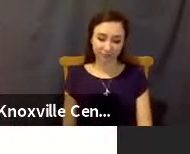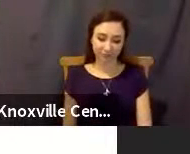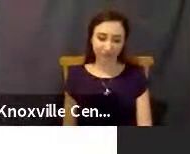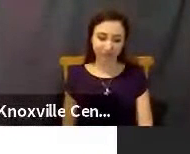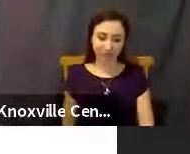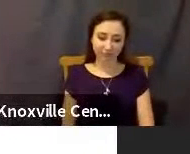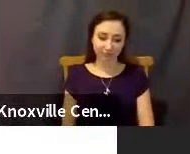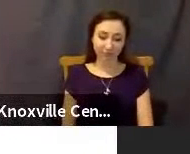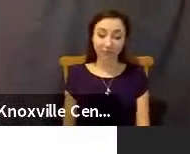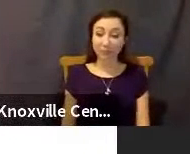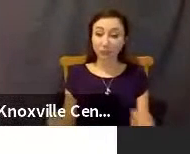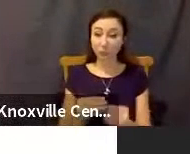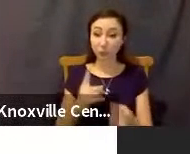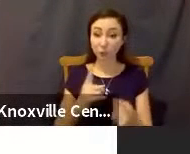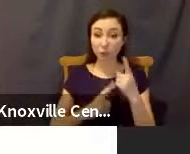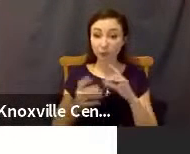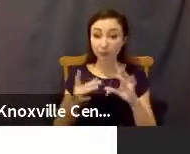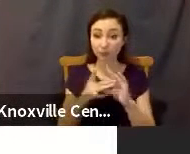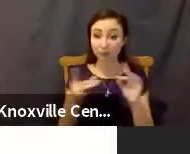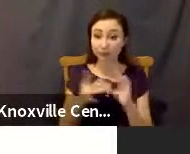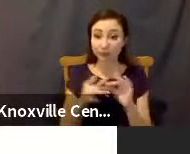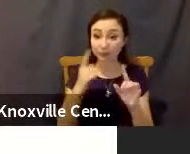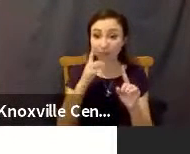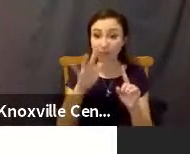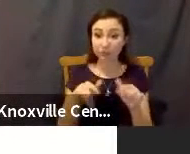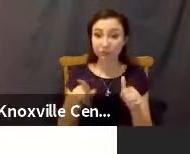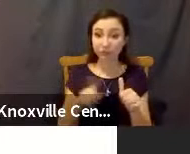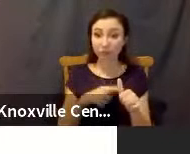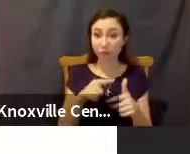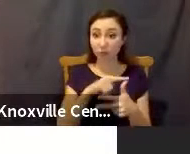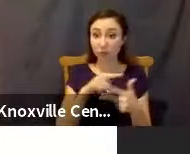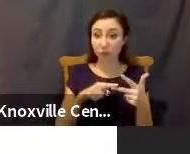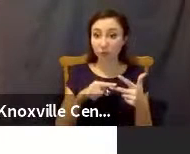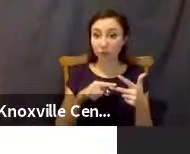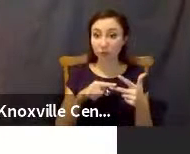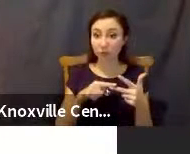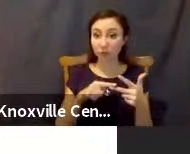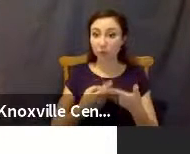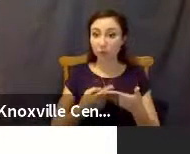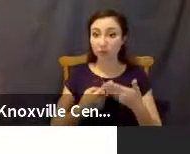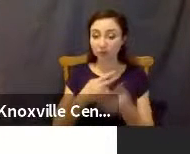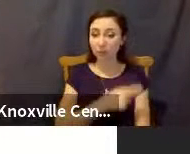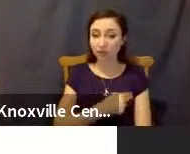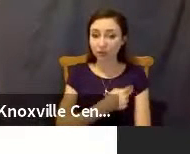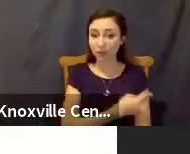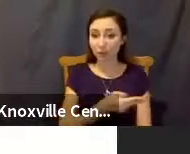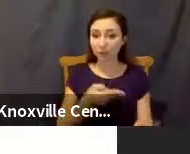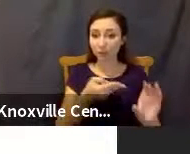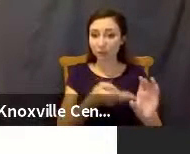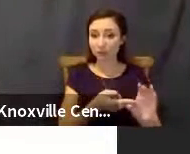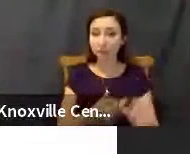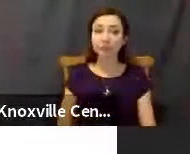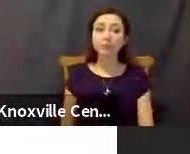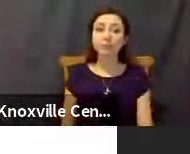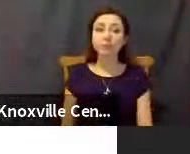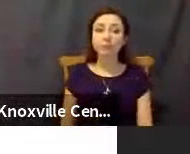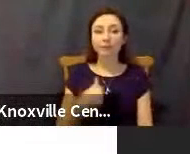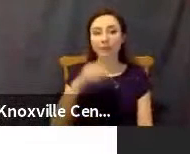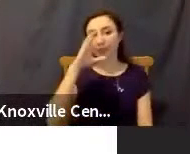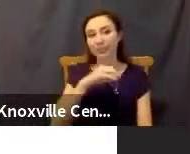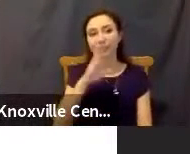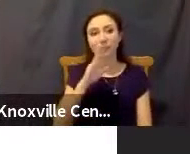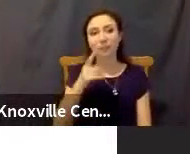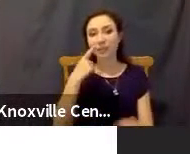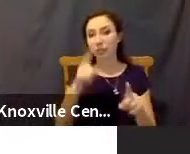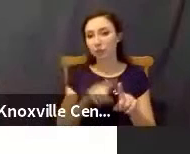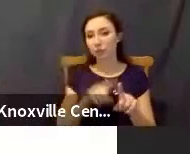Further questions or comments on the first three, I guess, before we talk about the hospital? I guess I'll just kind of agree with, I think there is a